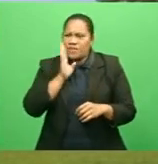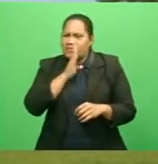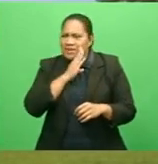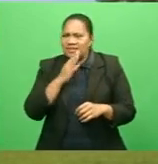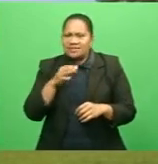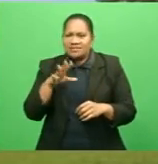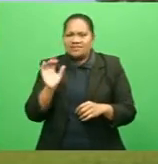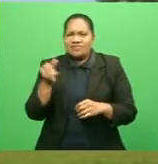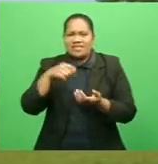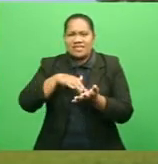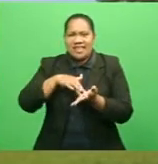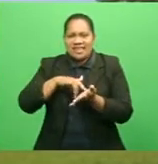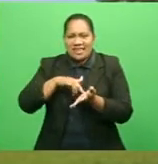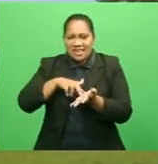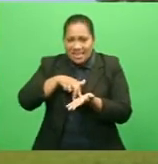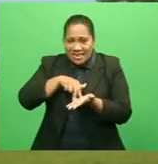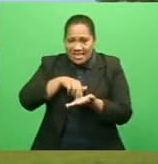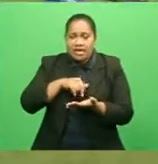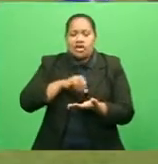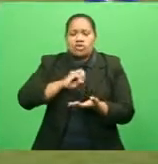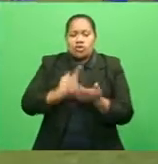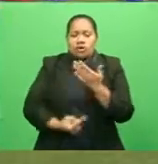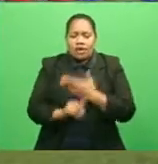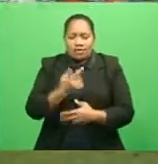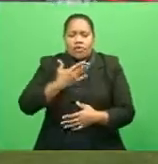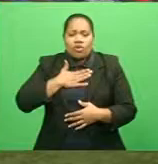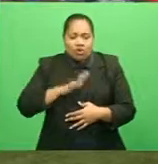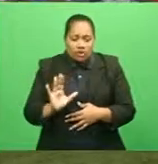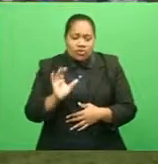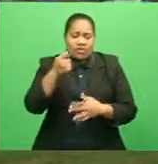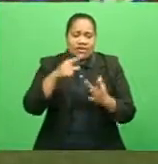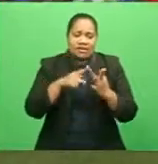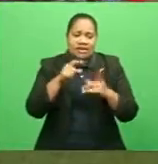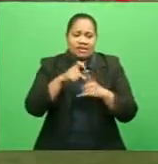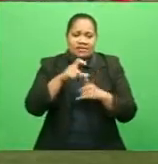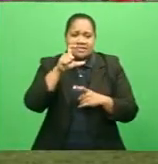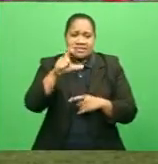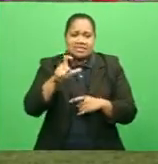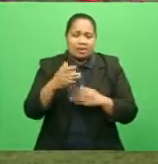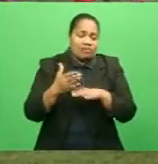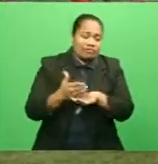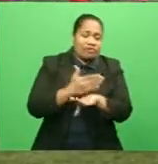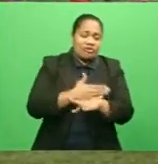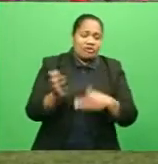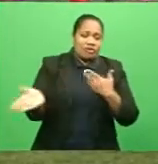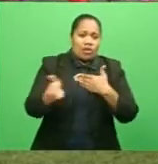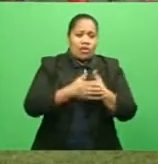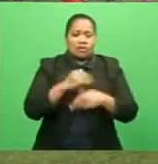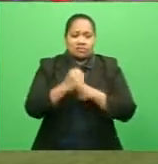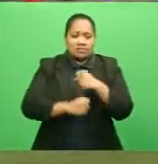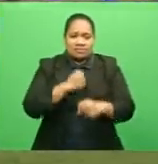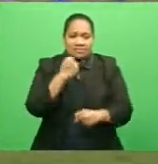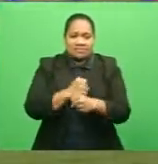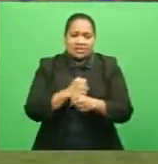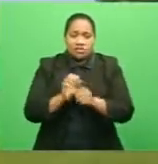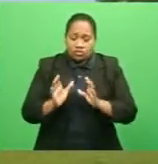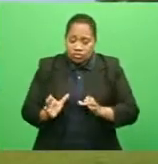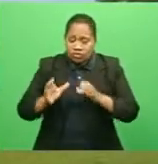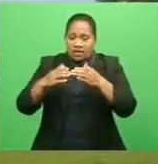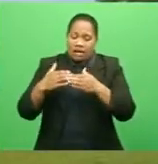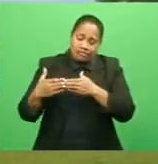IDC something before we close off the women's season. Despite a few hiccups at the beginning of the season, the club is back on